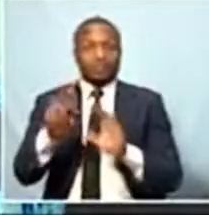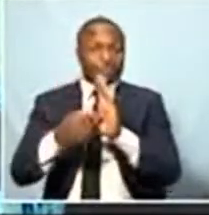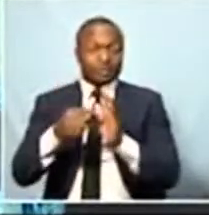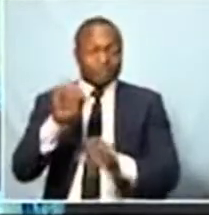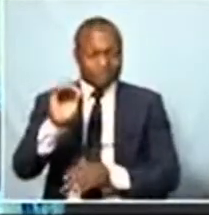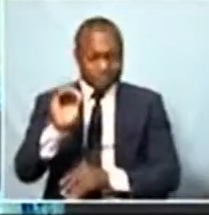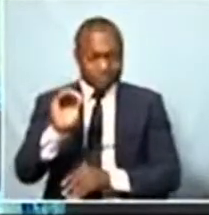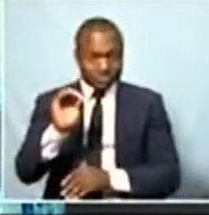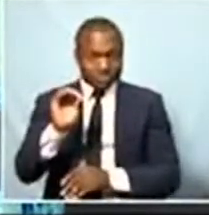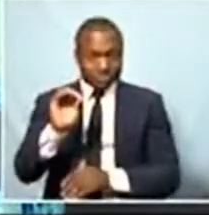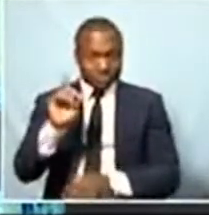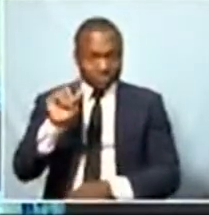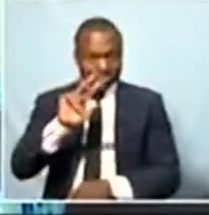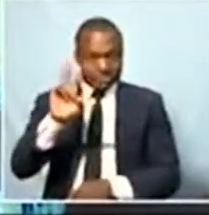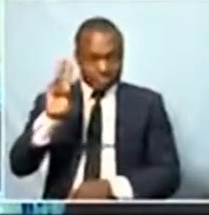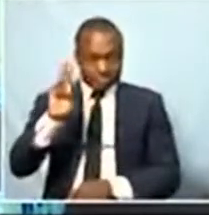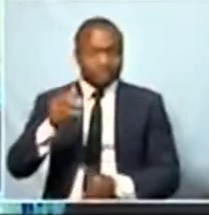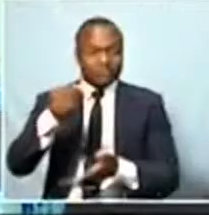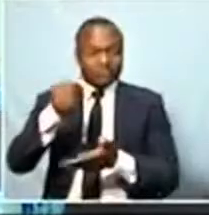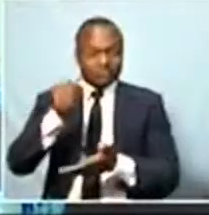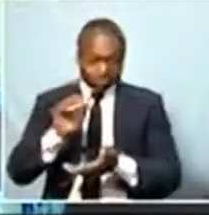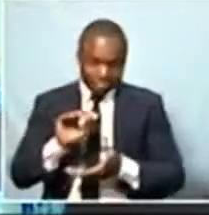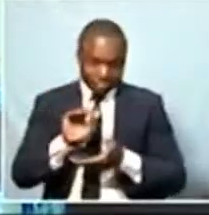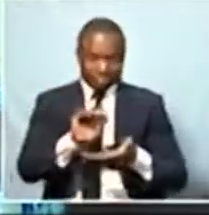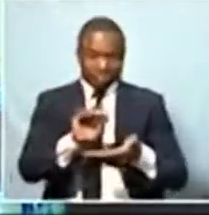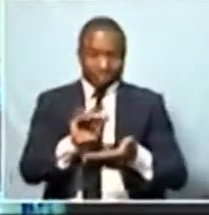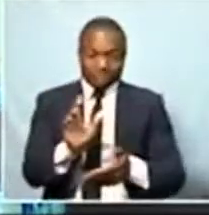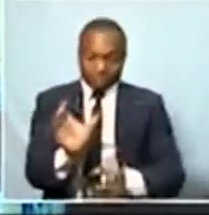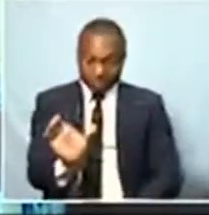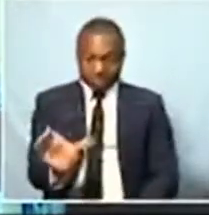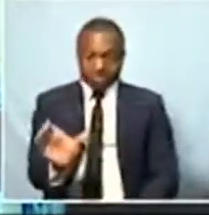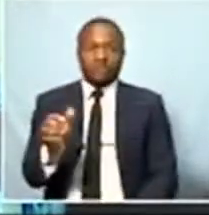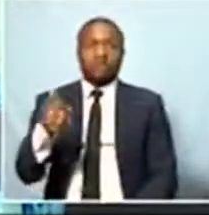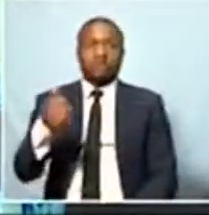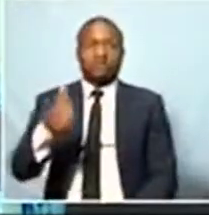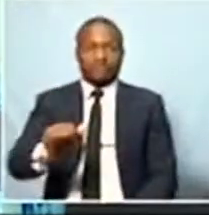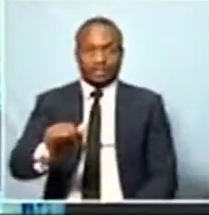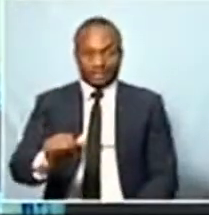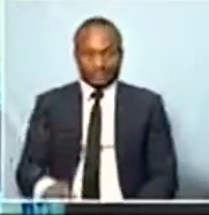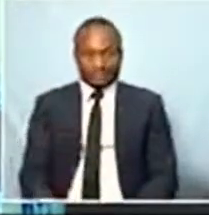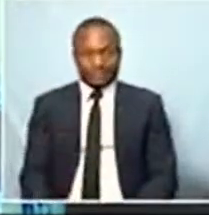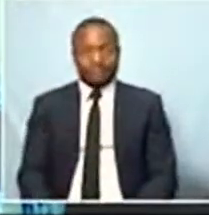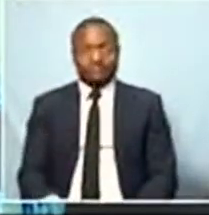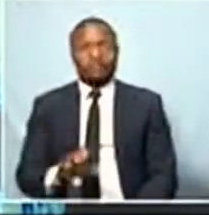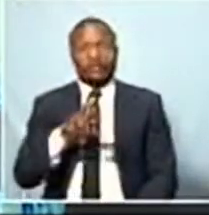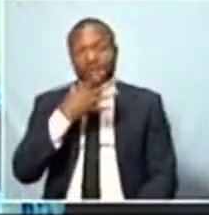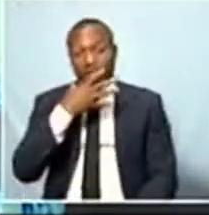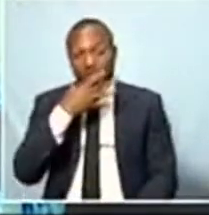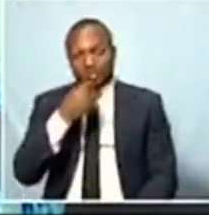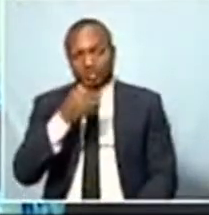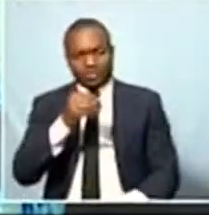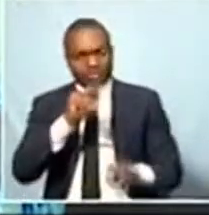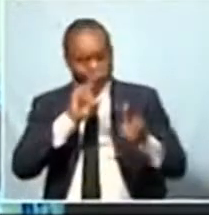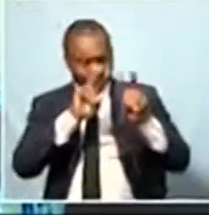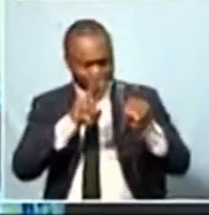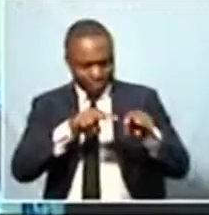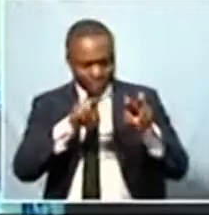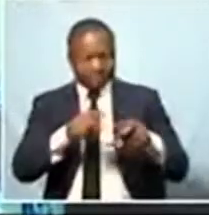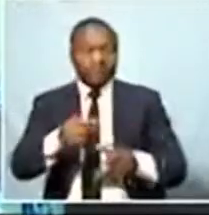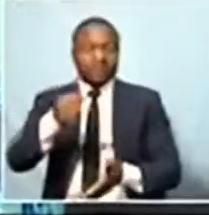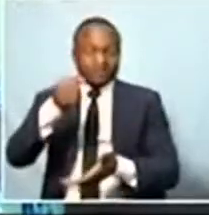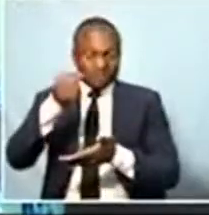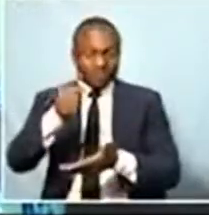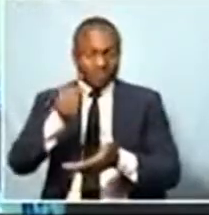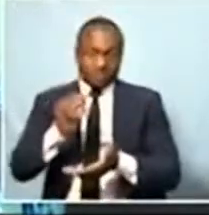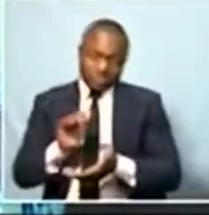overview of the 2026 budget allocation to head 10. The Commission observes that the estimated budget